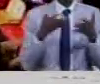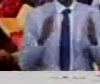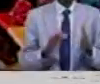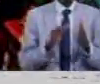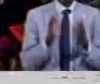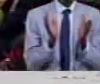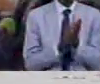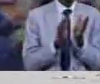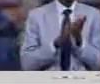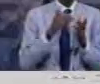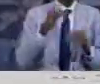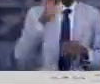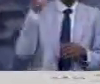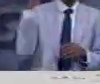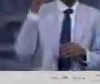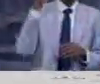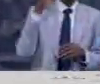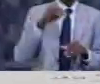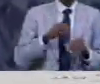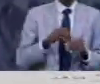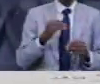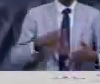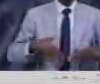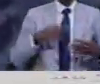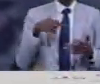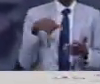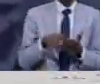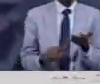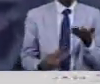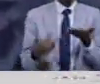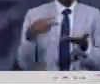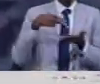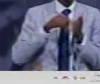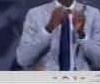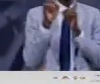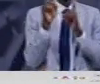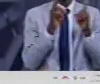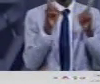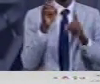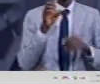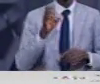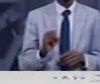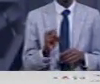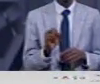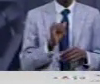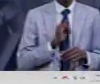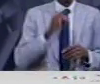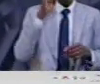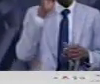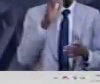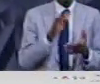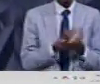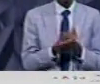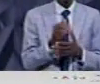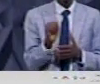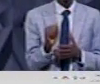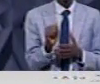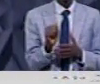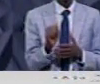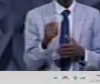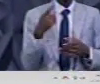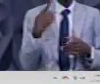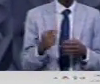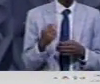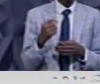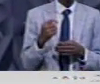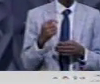all over the globe, the generation of stars, through the covenant, Pastor Dr. W.F. Kumi,